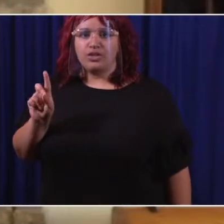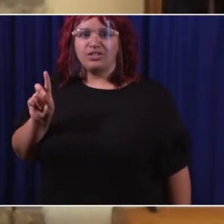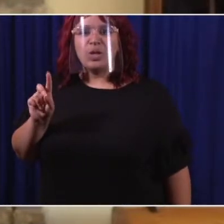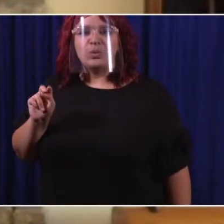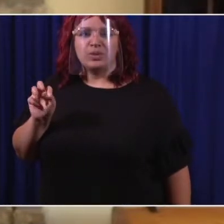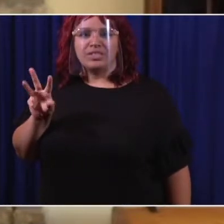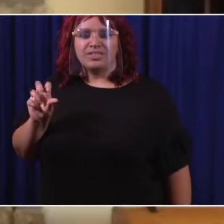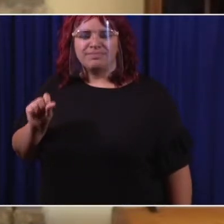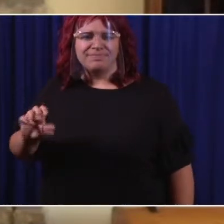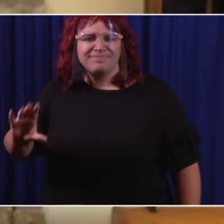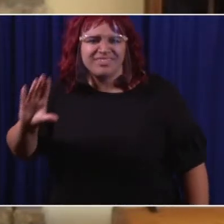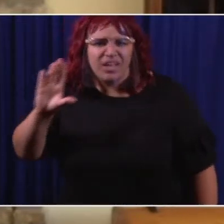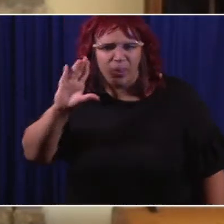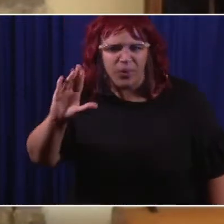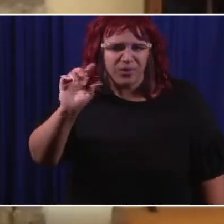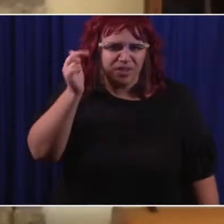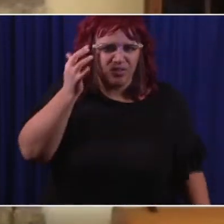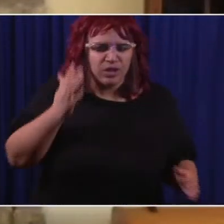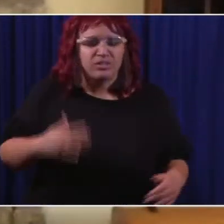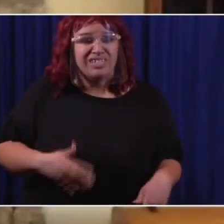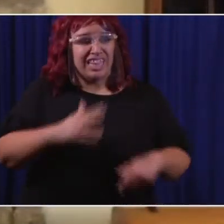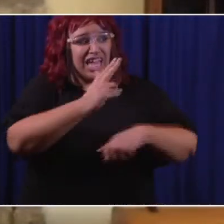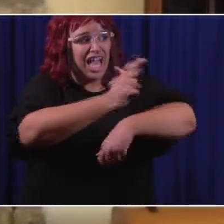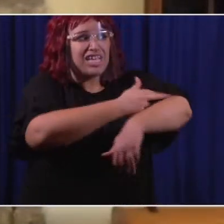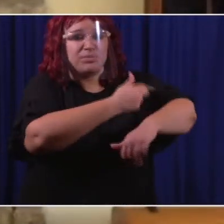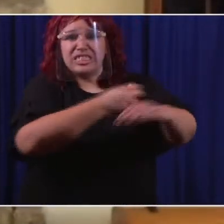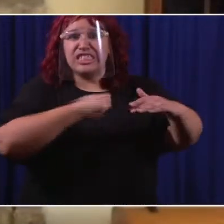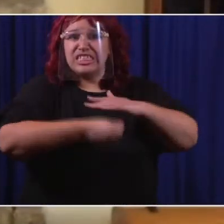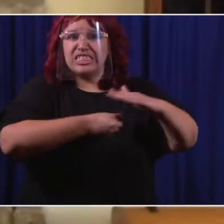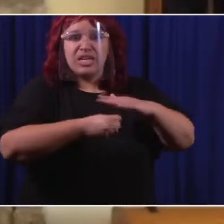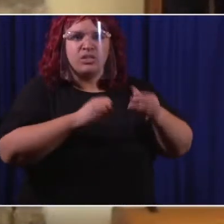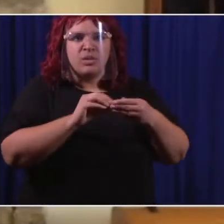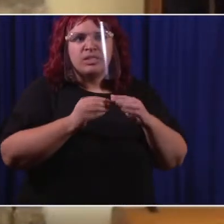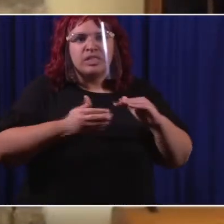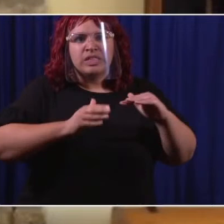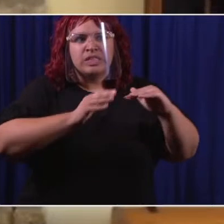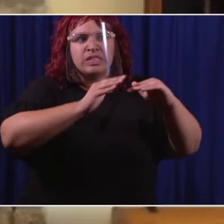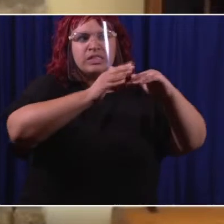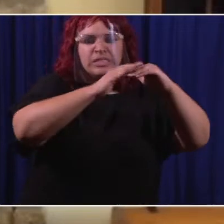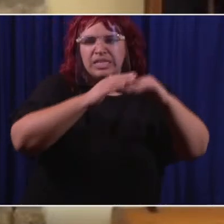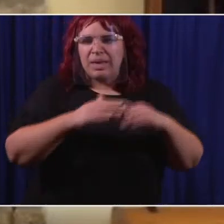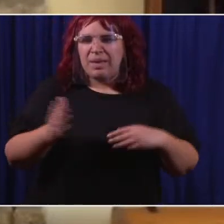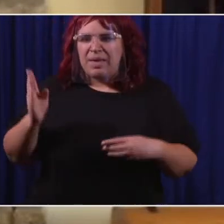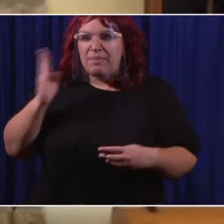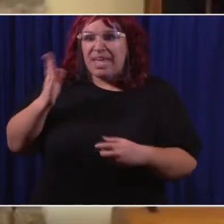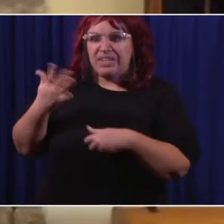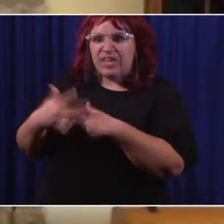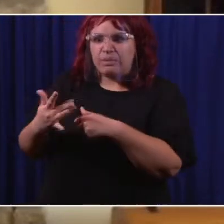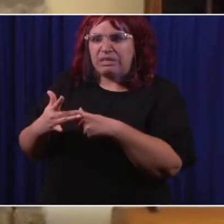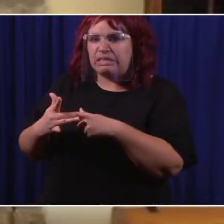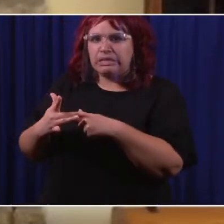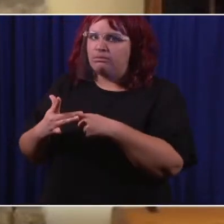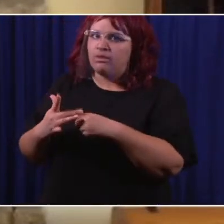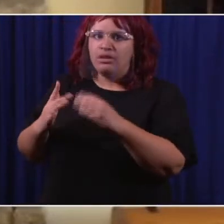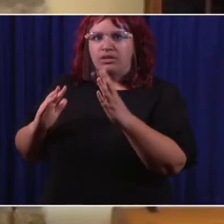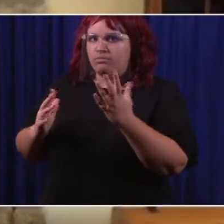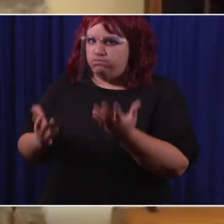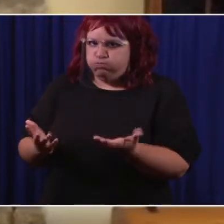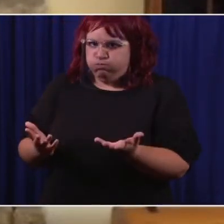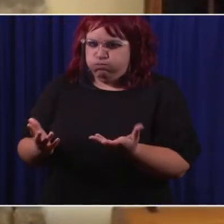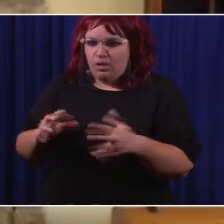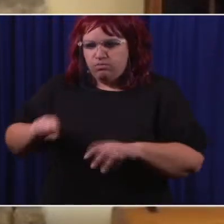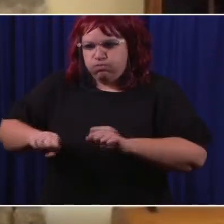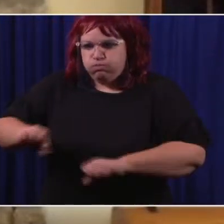With the rise in hospital admissions and the increased number of beds being used, how close are we to needing